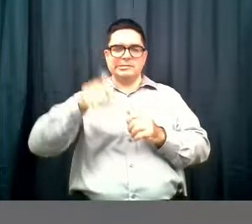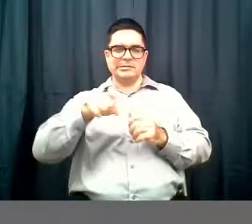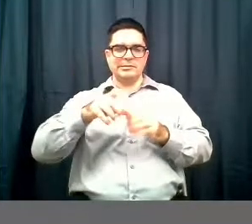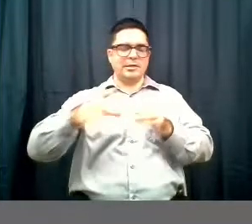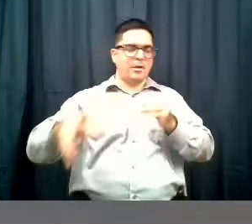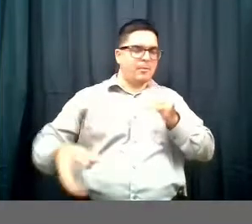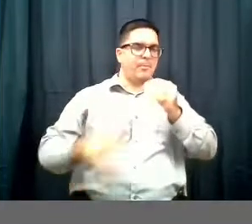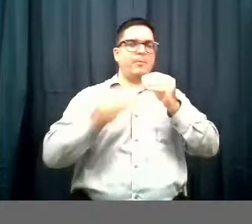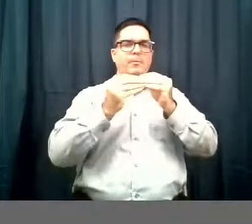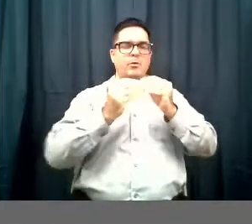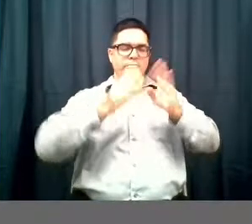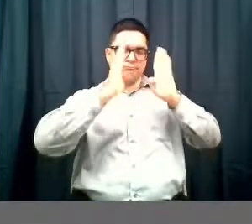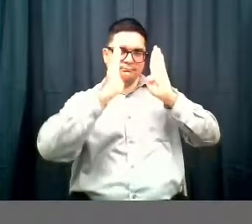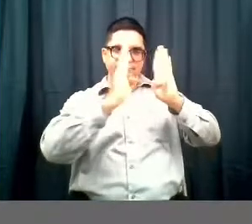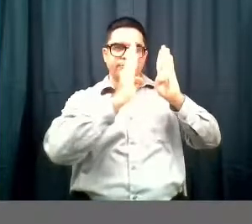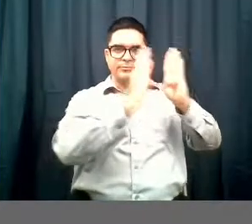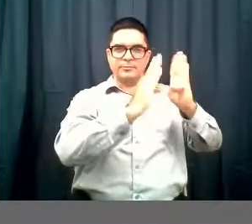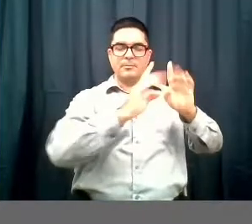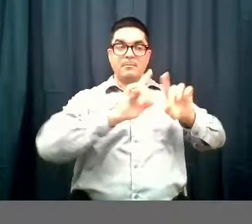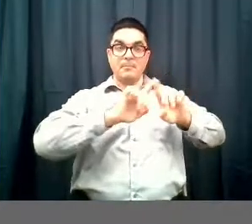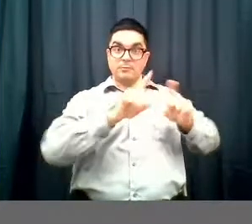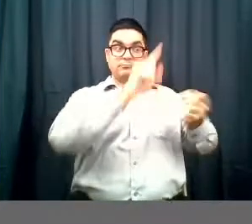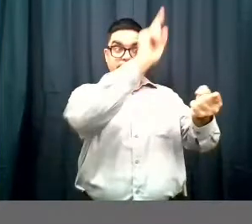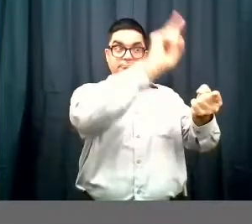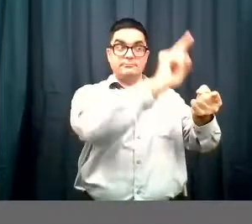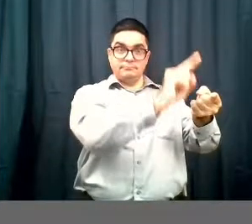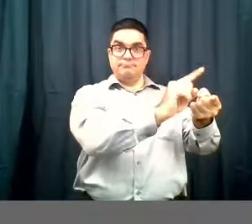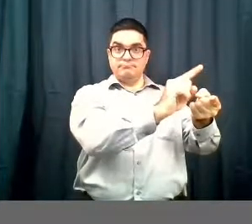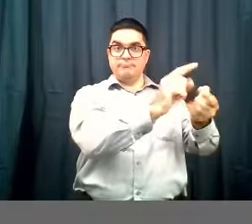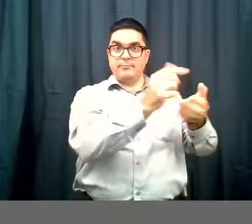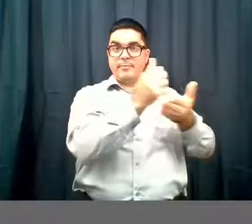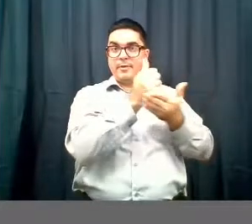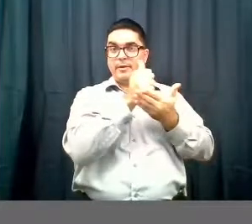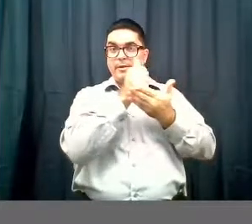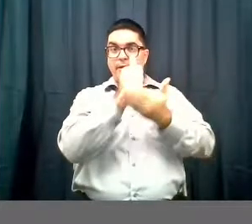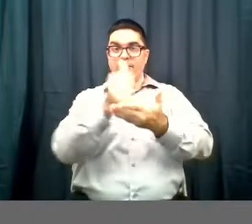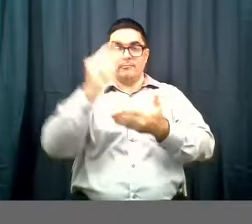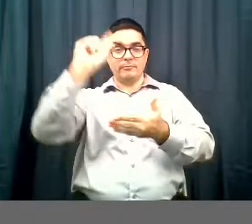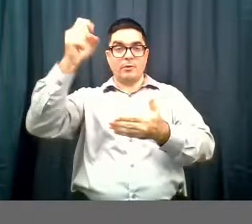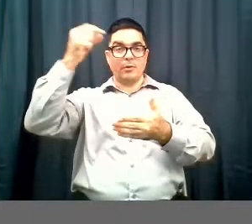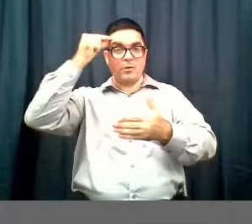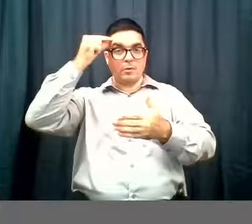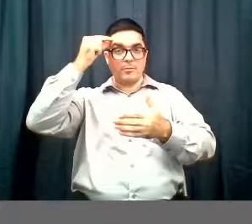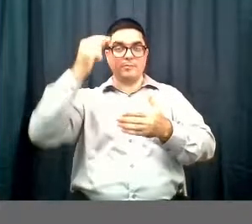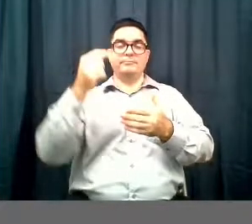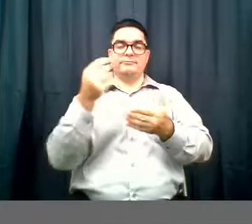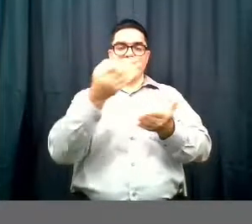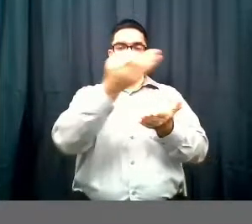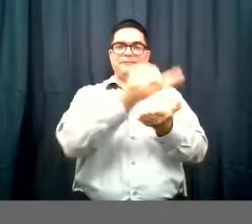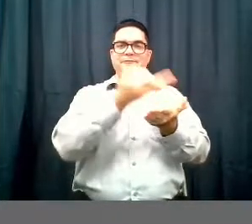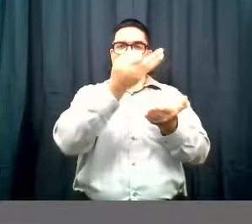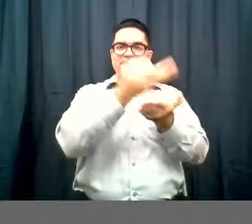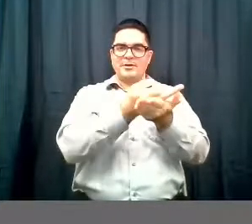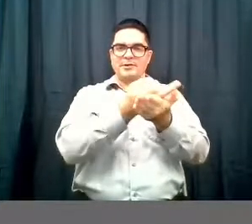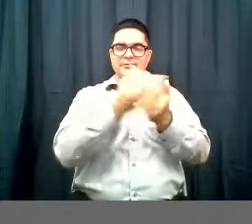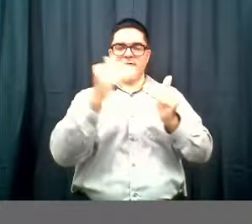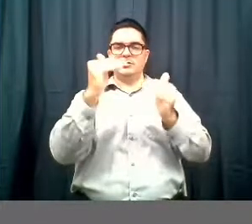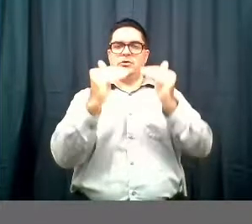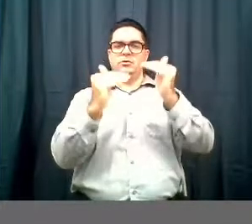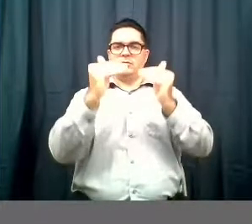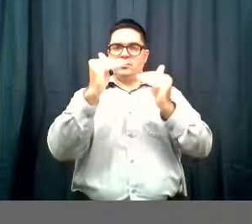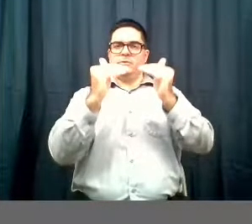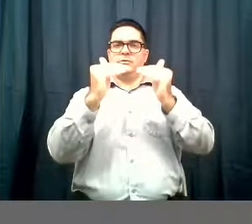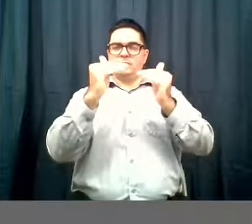service reductions have started to set the government on a path toward financial stability. While negotiations